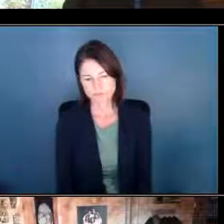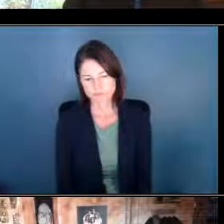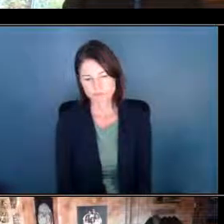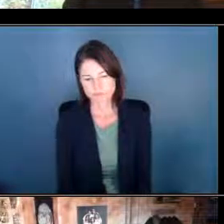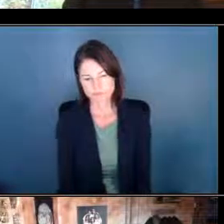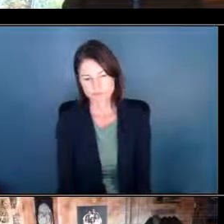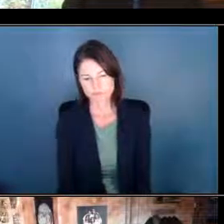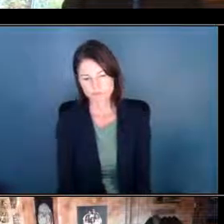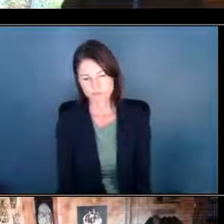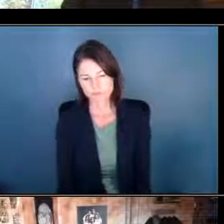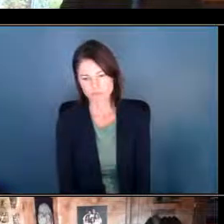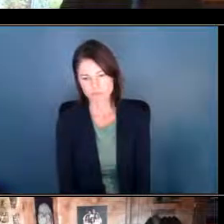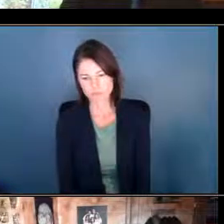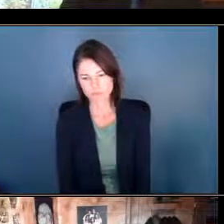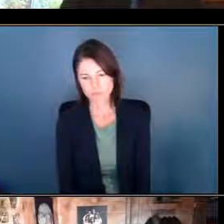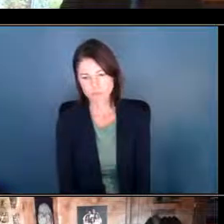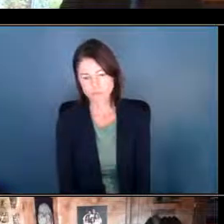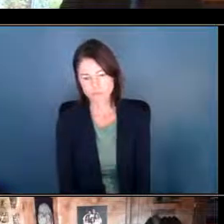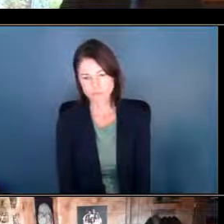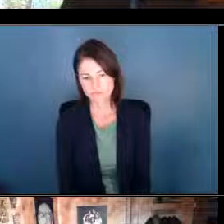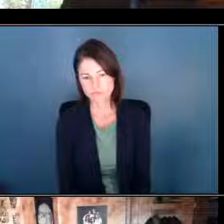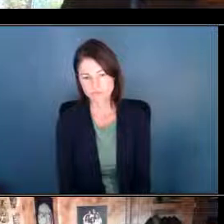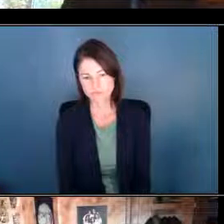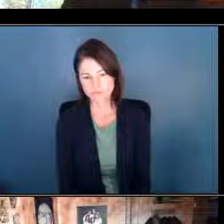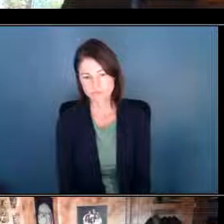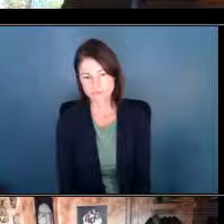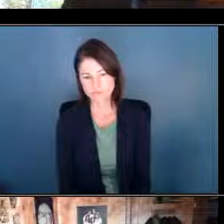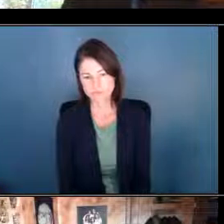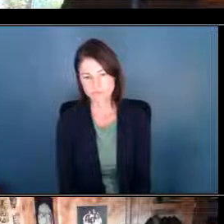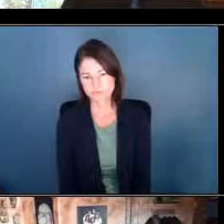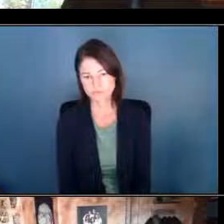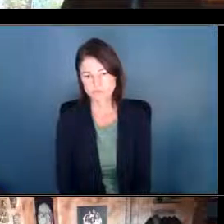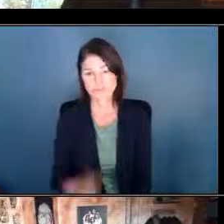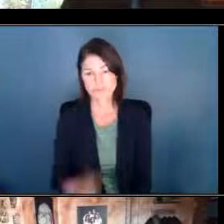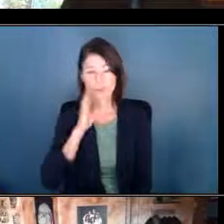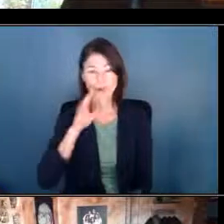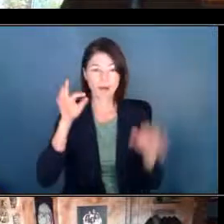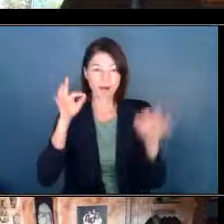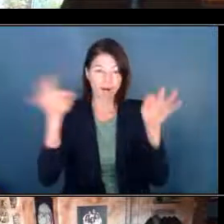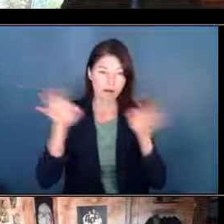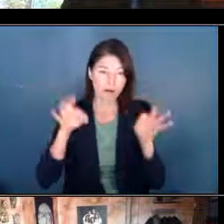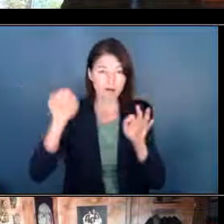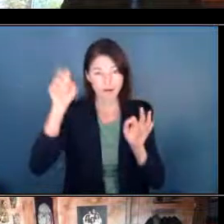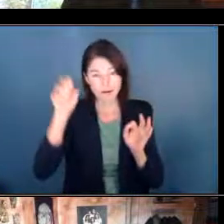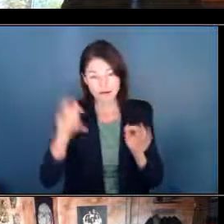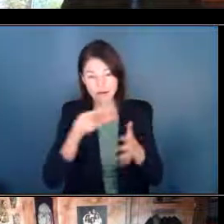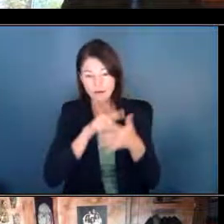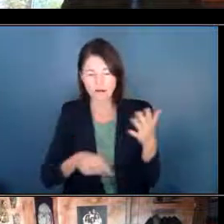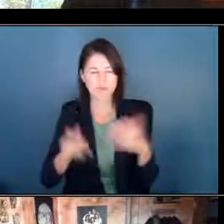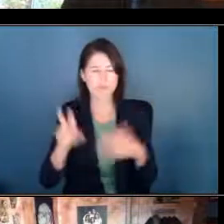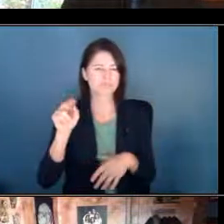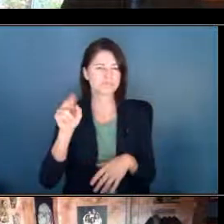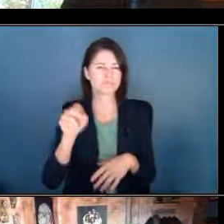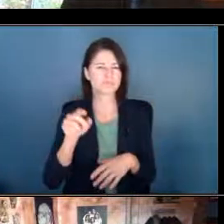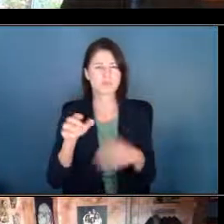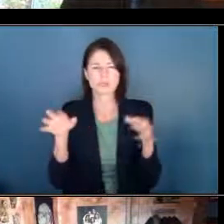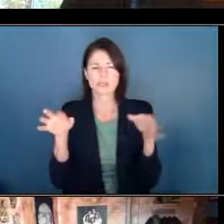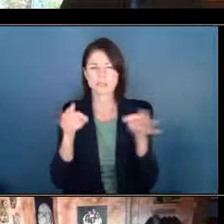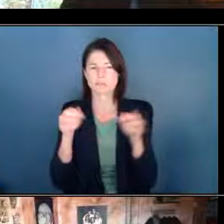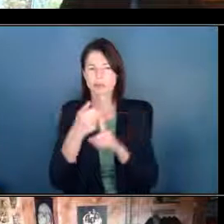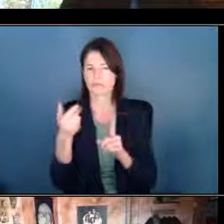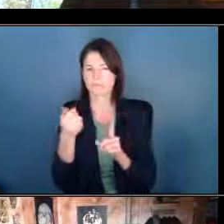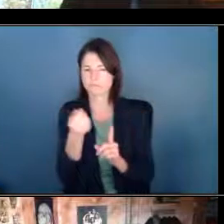So I'm not going to spend a lot of time on this because a lot of this you've seen already. I just want to explain a couple of things and give you a few takeaways. So I want to